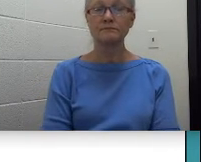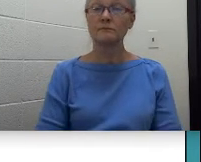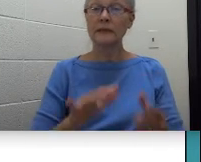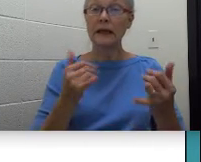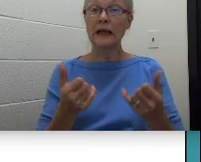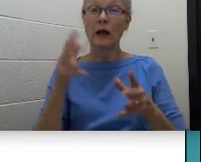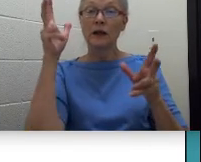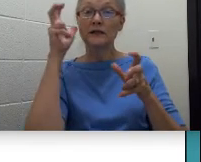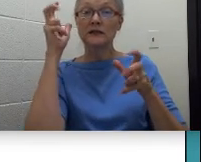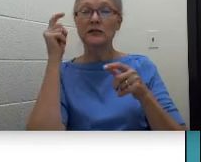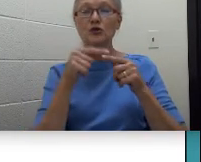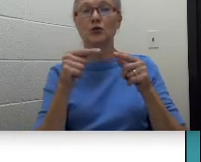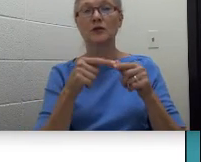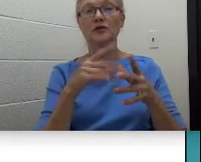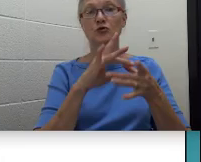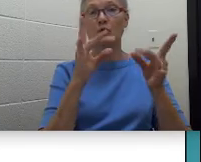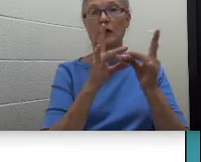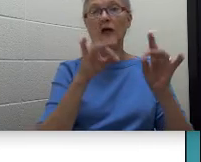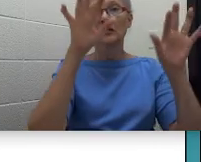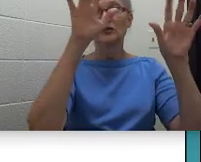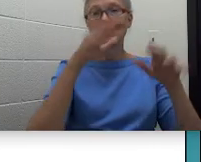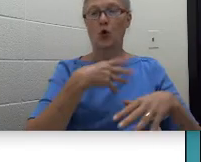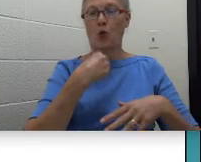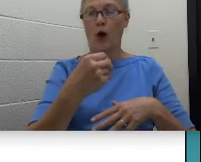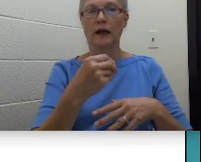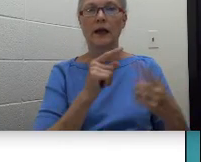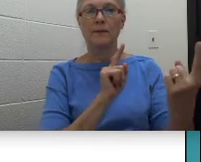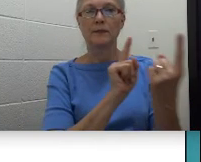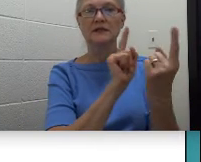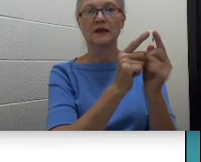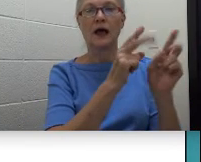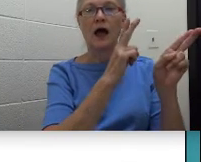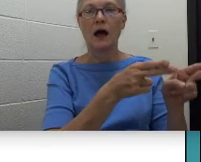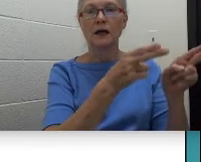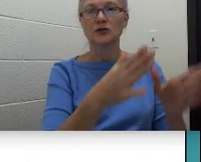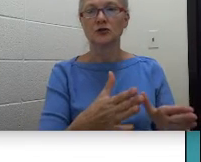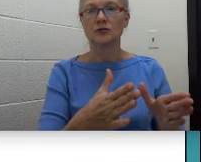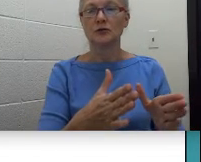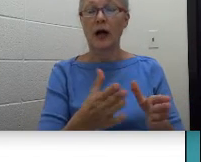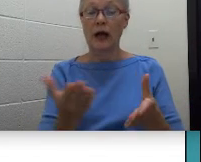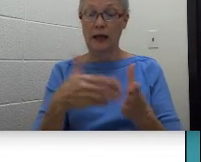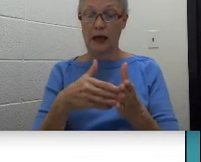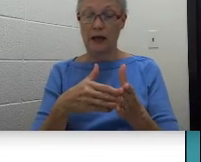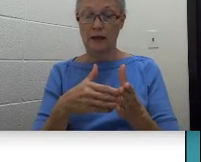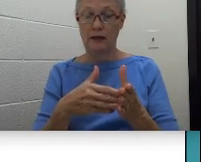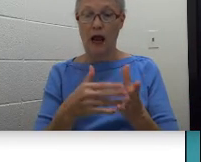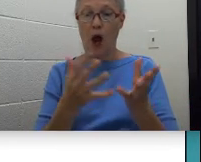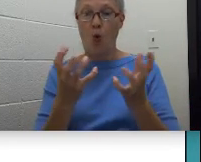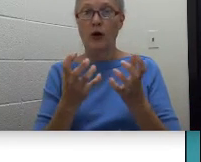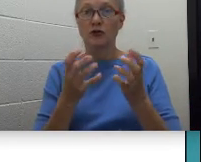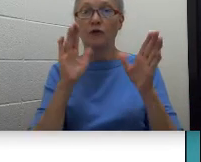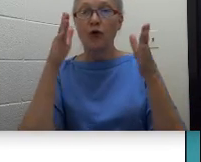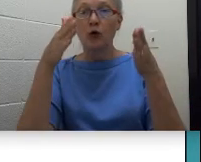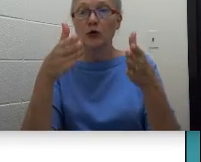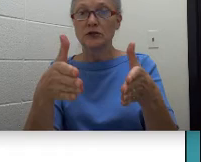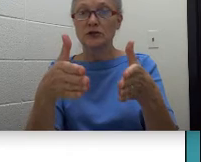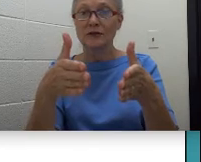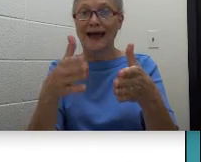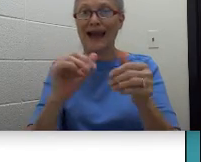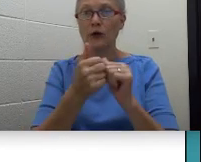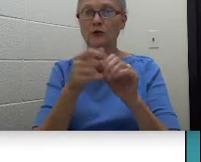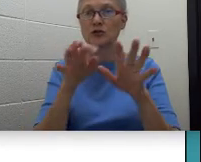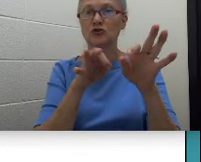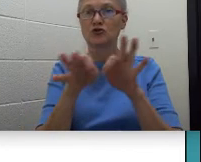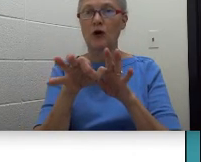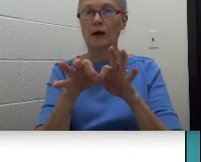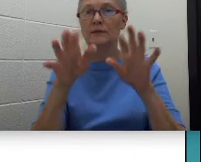Now let's listen to our story, Snow White Meets the Huntsman. Again, I would like you to focus on how you would